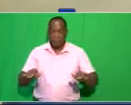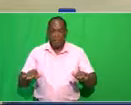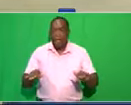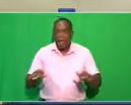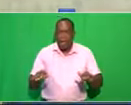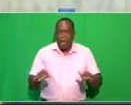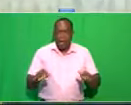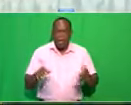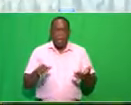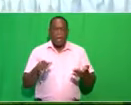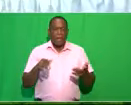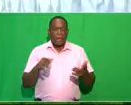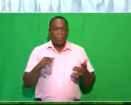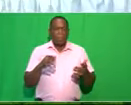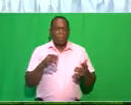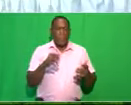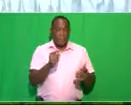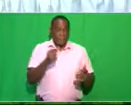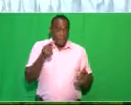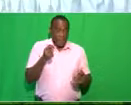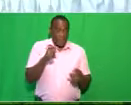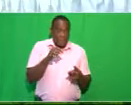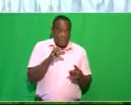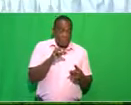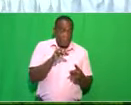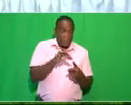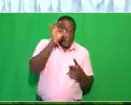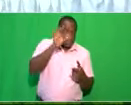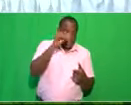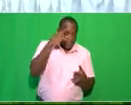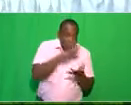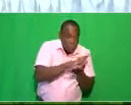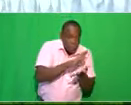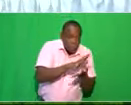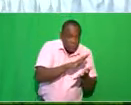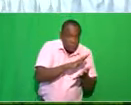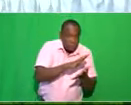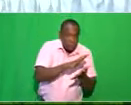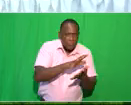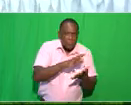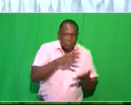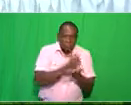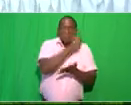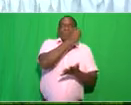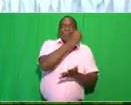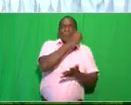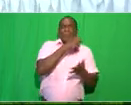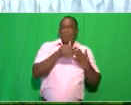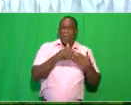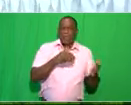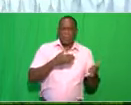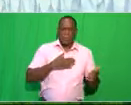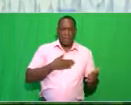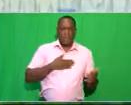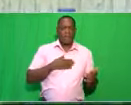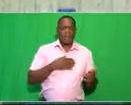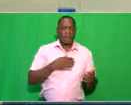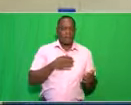Very interesting. Can you repeat it, please? I know this question would have come as well, you know. It's a very popular